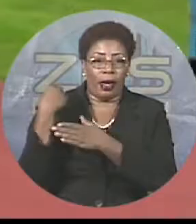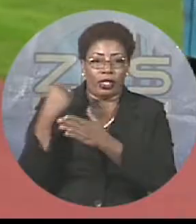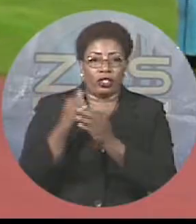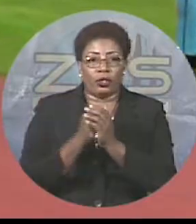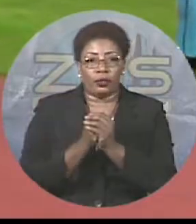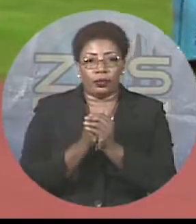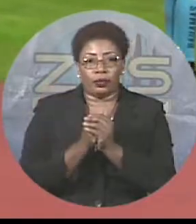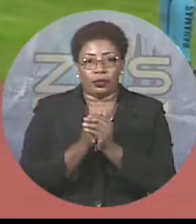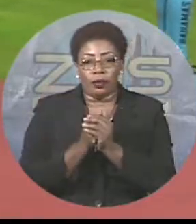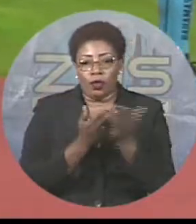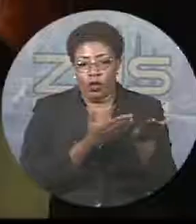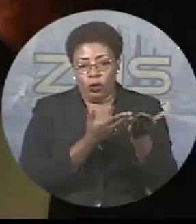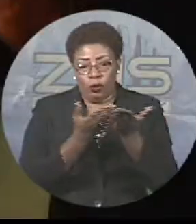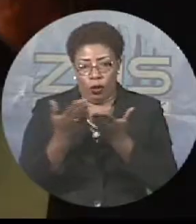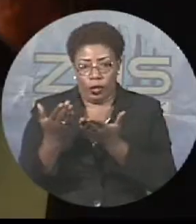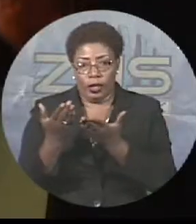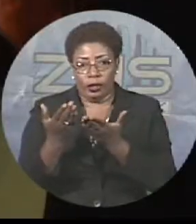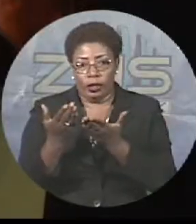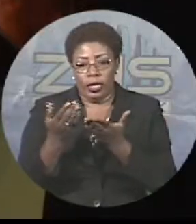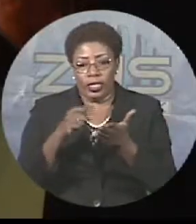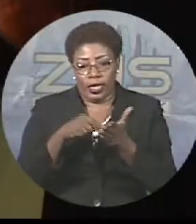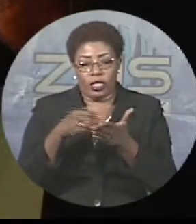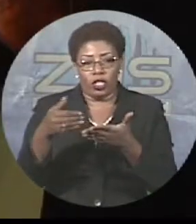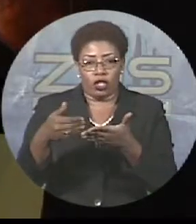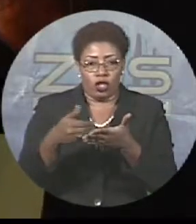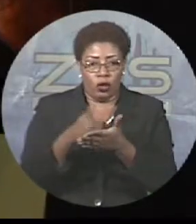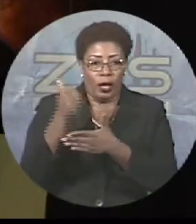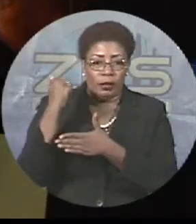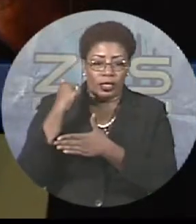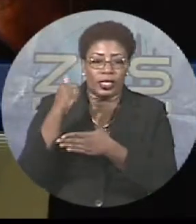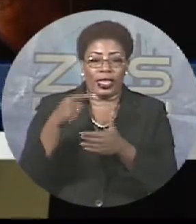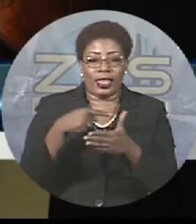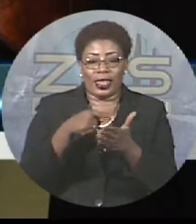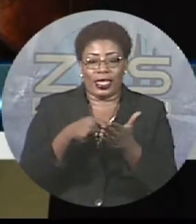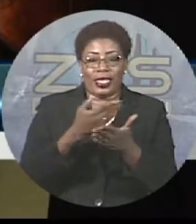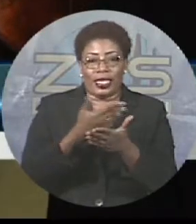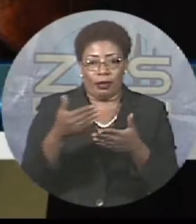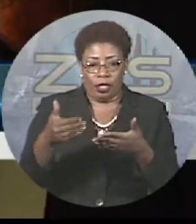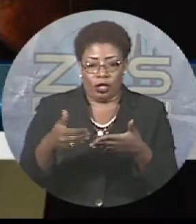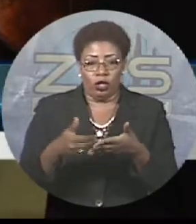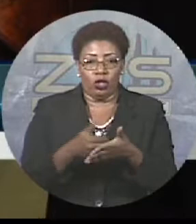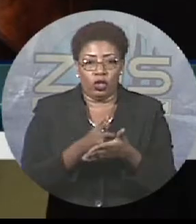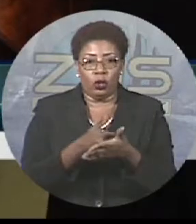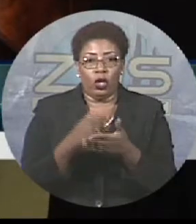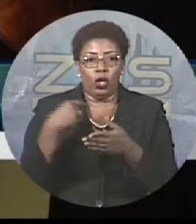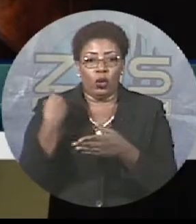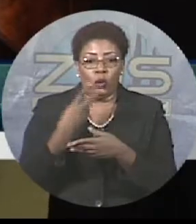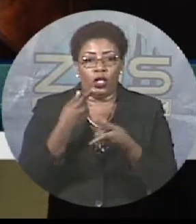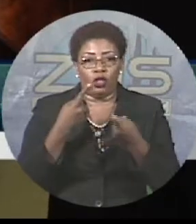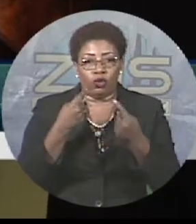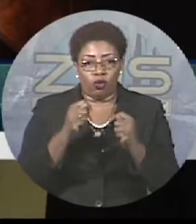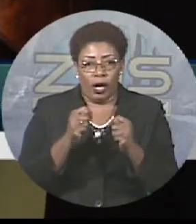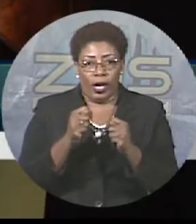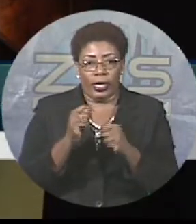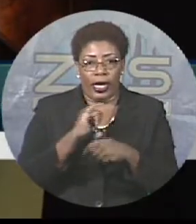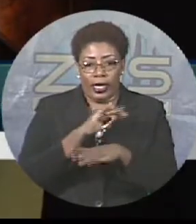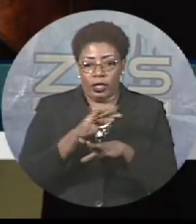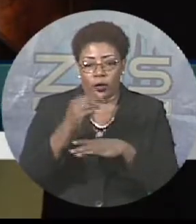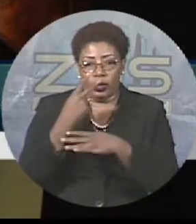to the executive body. We voted. This is a new administration. This is something new that we tried. I don't